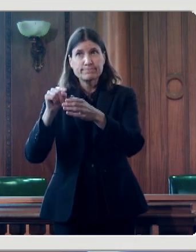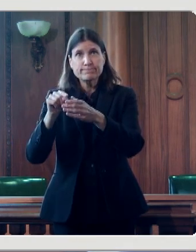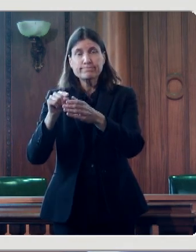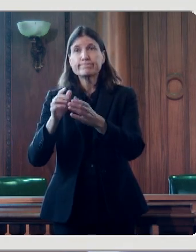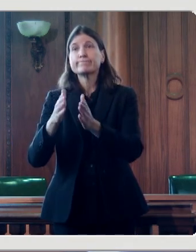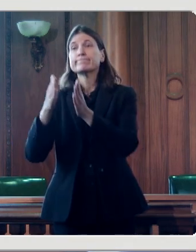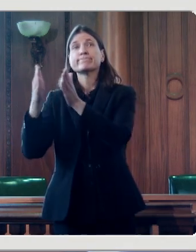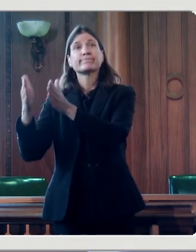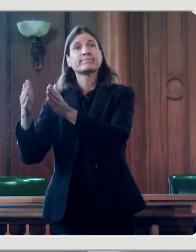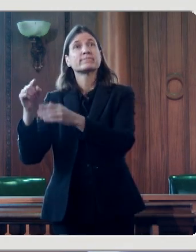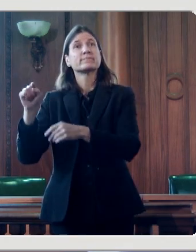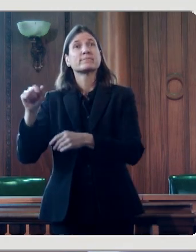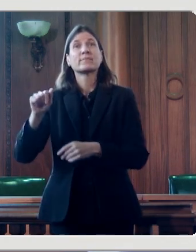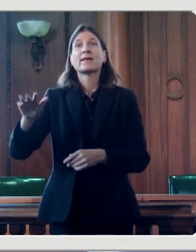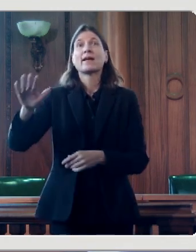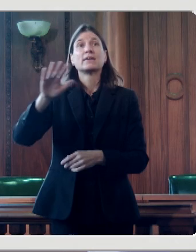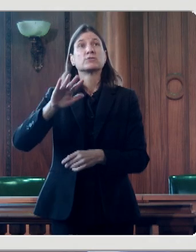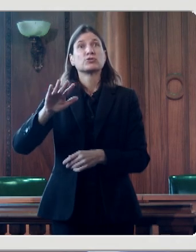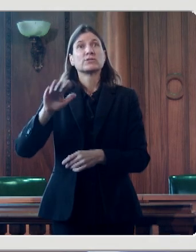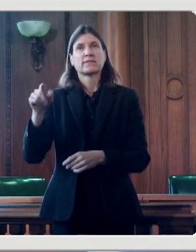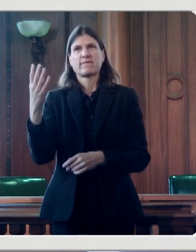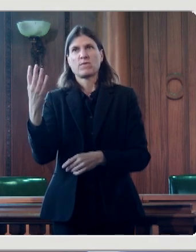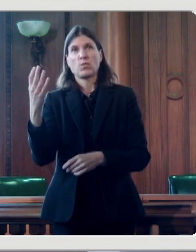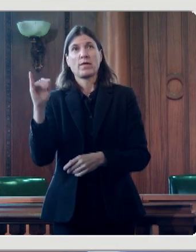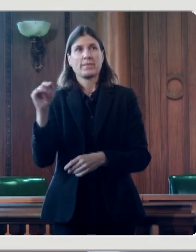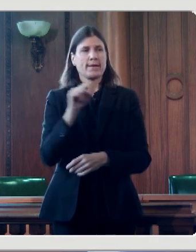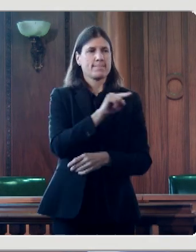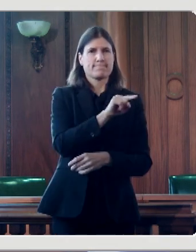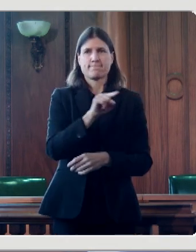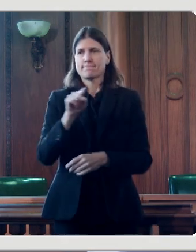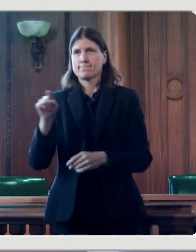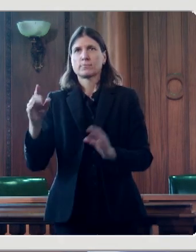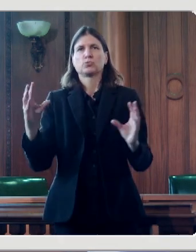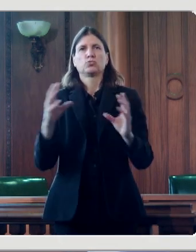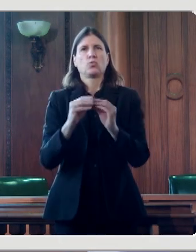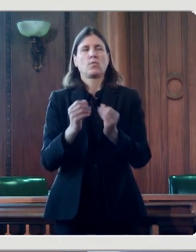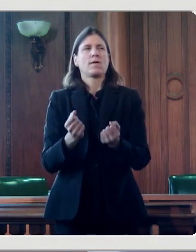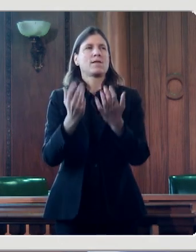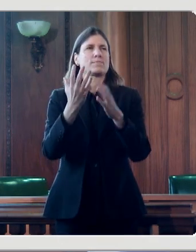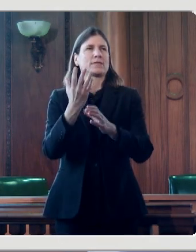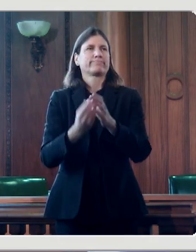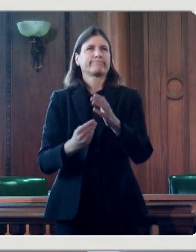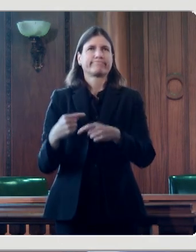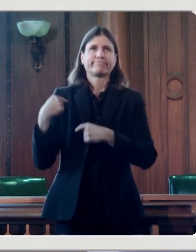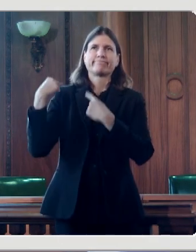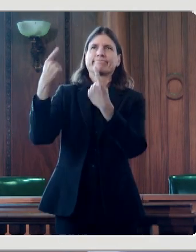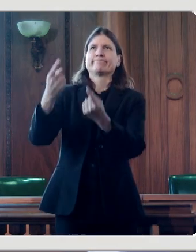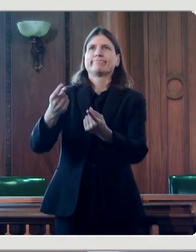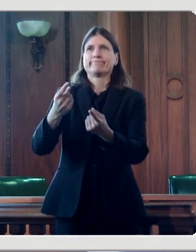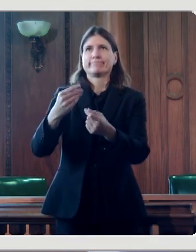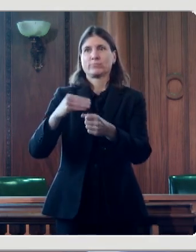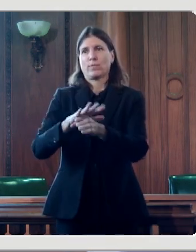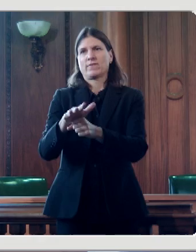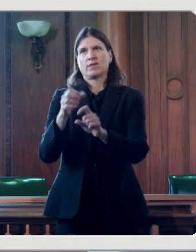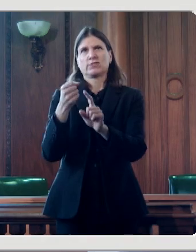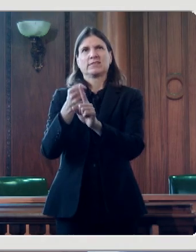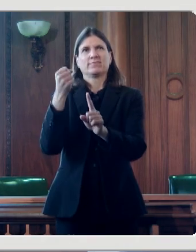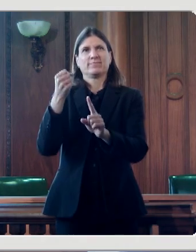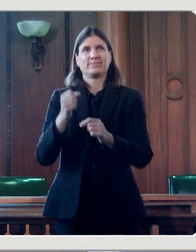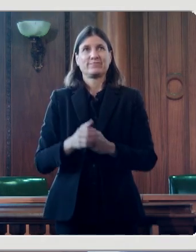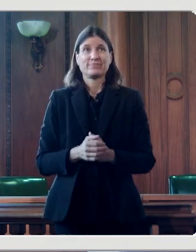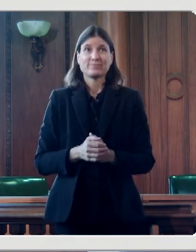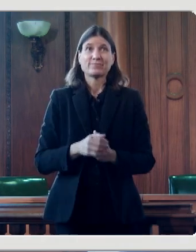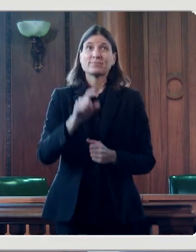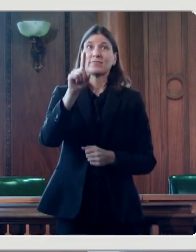32.9%, Asian is 4, which is 2.5%. The long-term